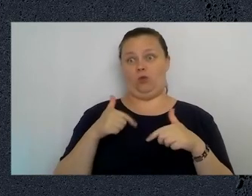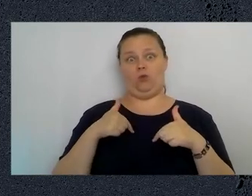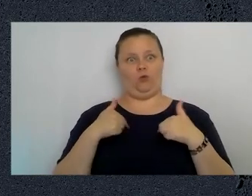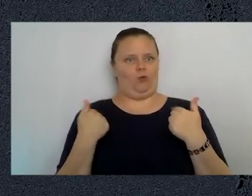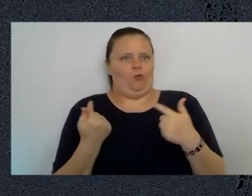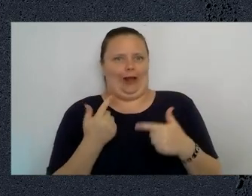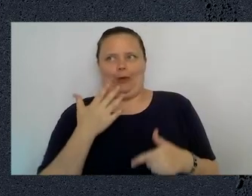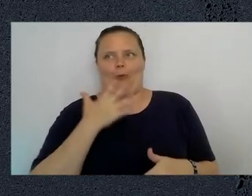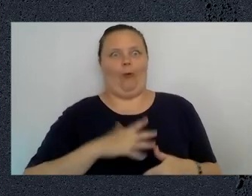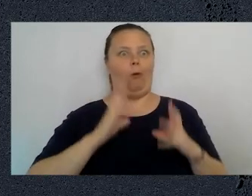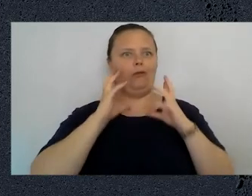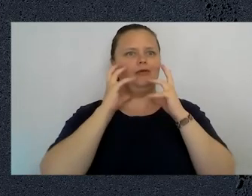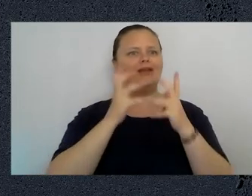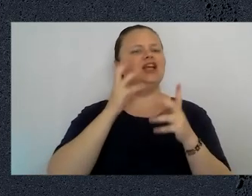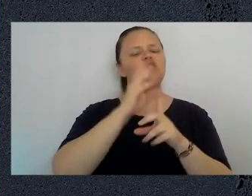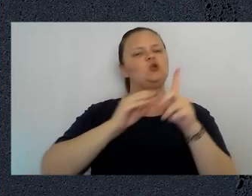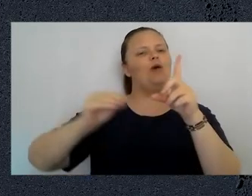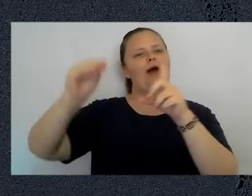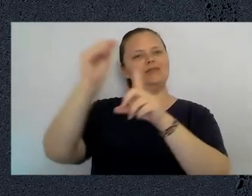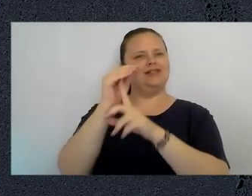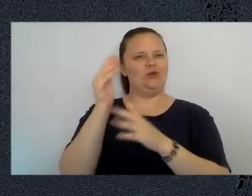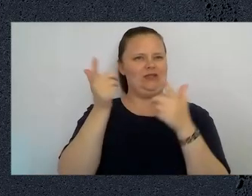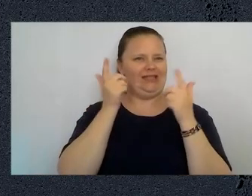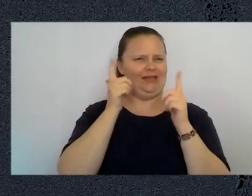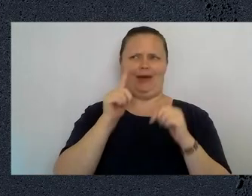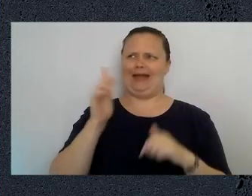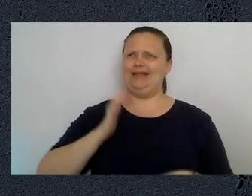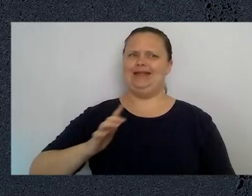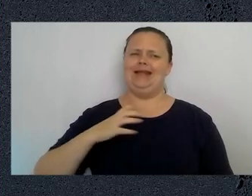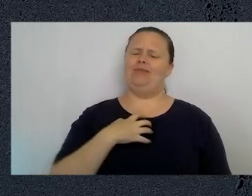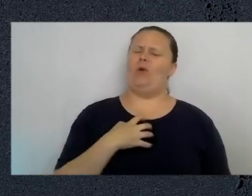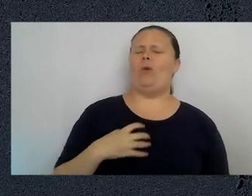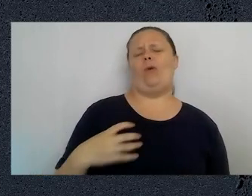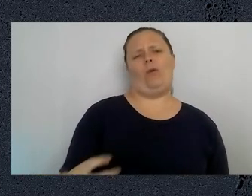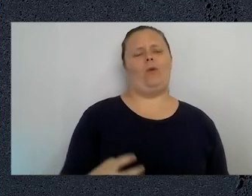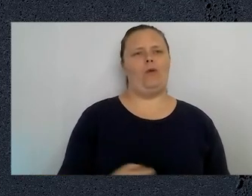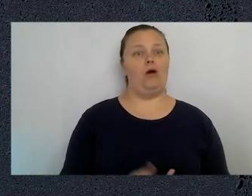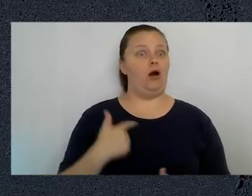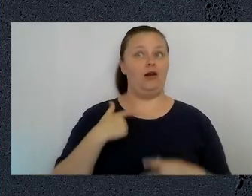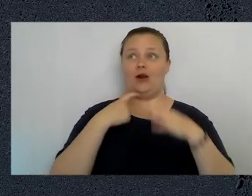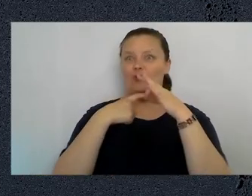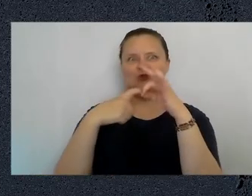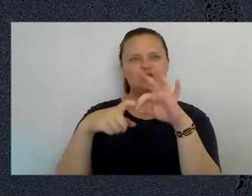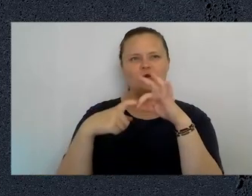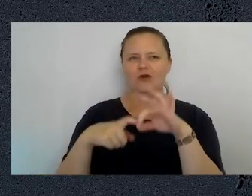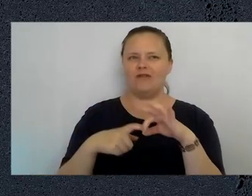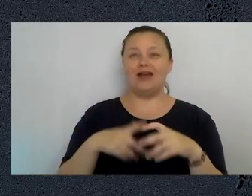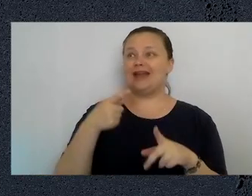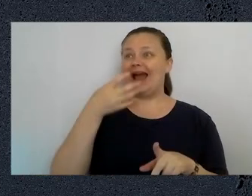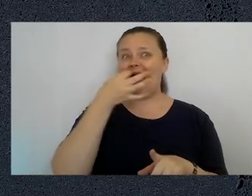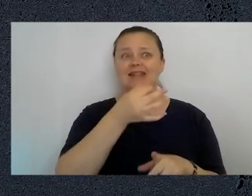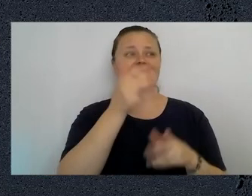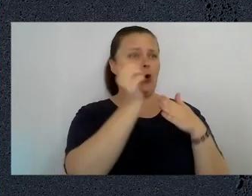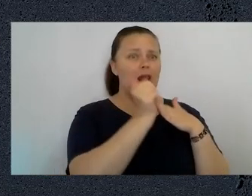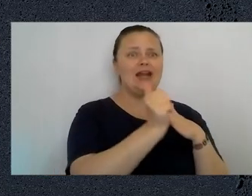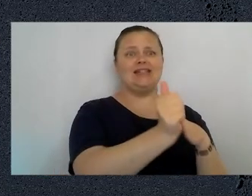we want to do, is upskill teachers. But they need so much more. And I've done surveys where they ask for leadership, for communication,